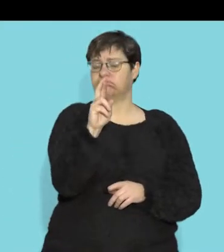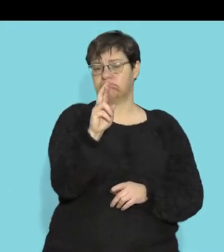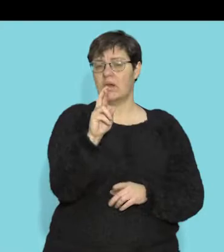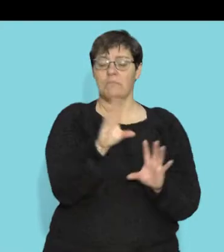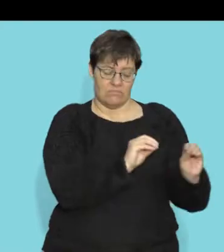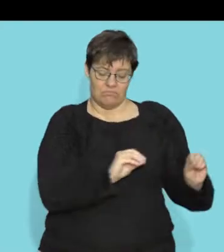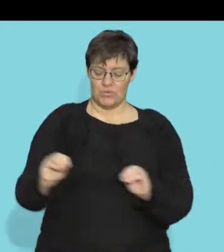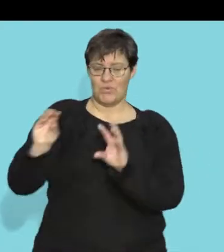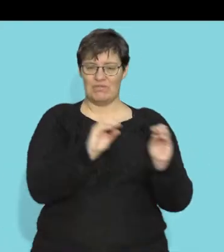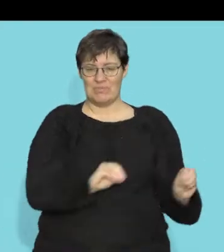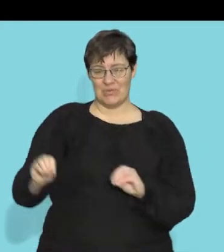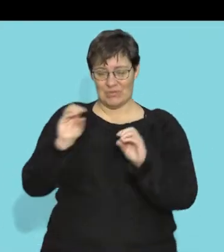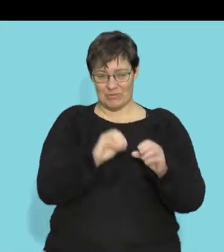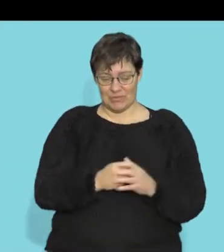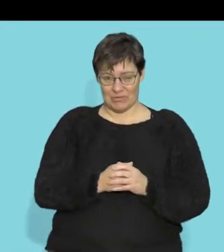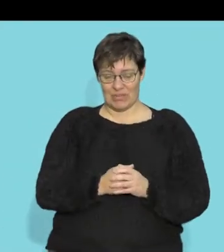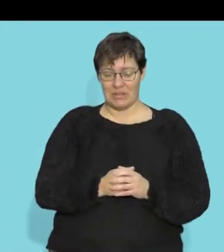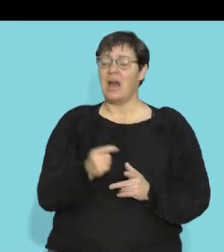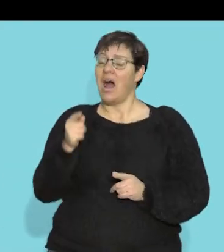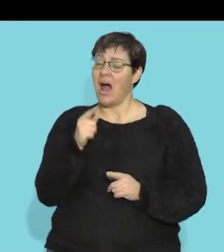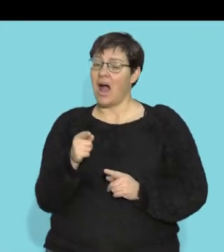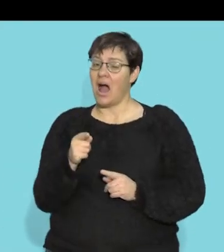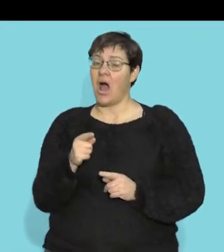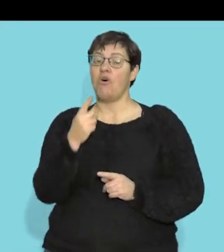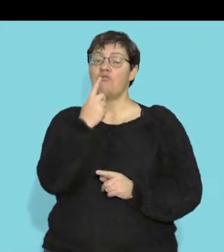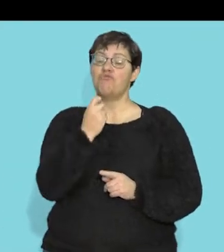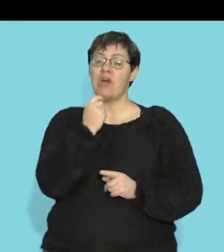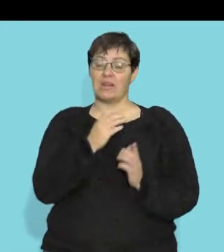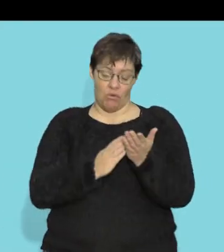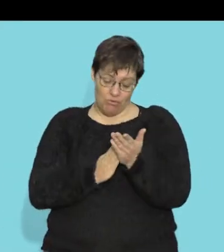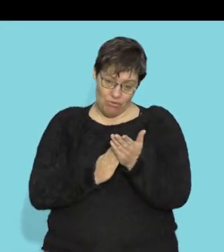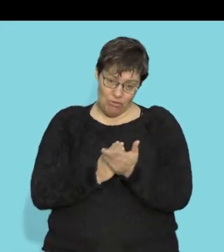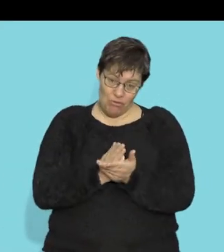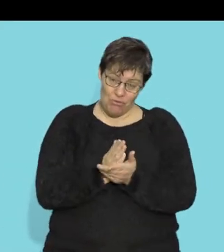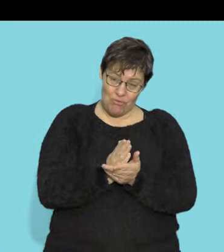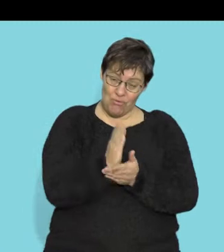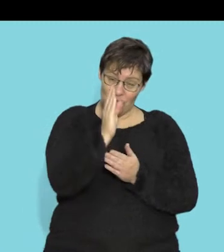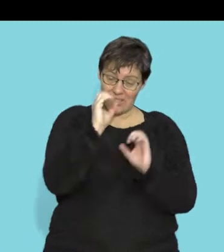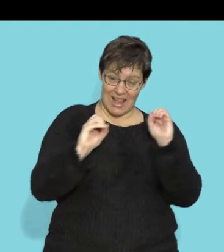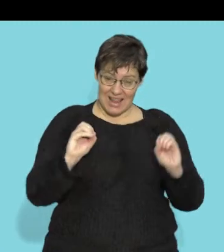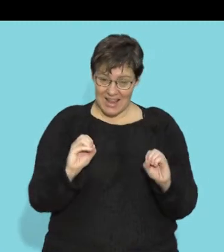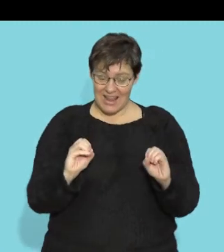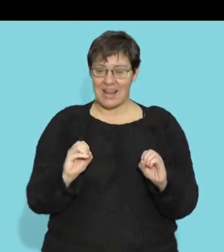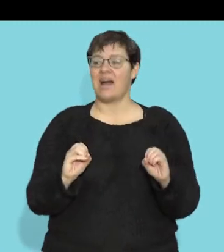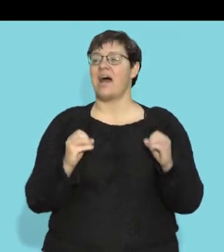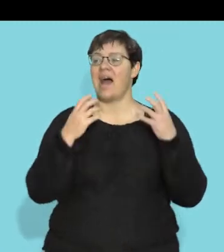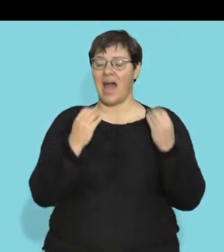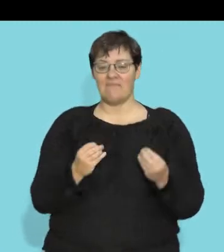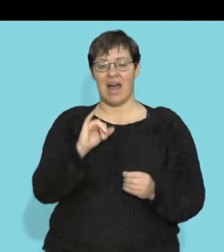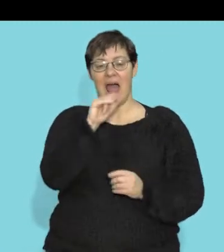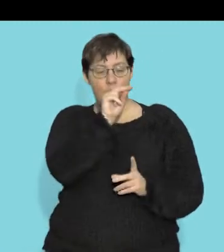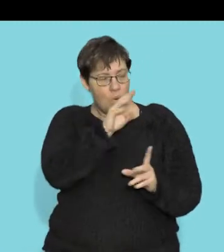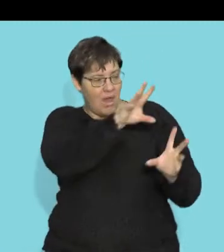transported. So instead of going into the blood, as the red blood cell goes through, all right, so we have this